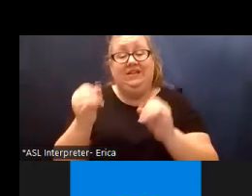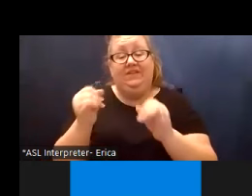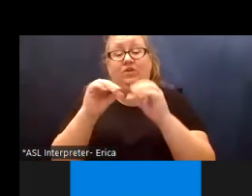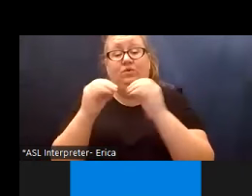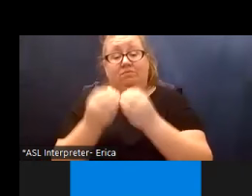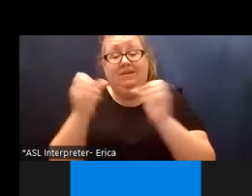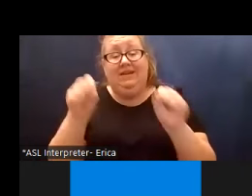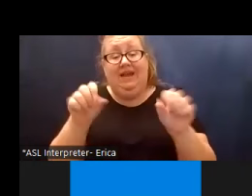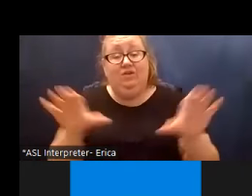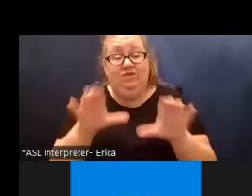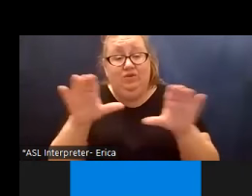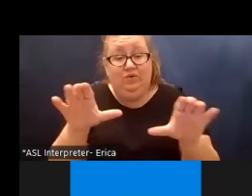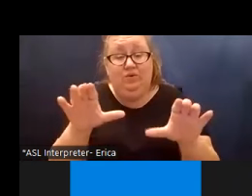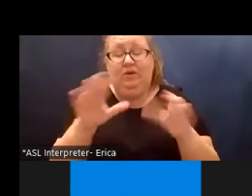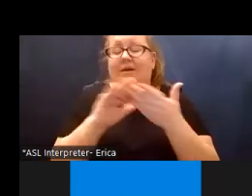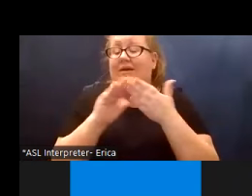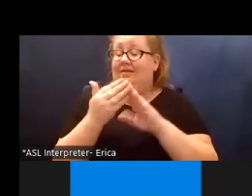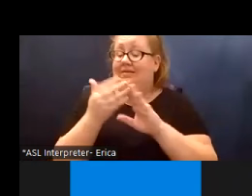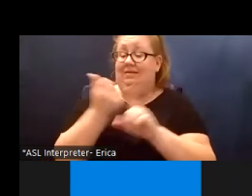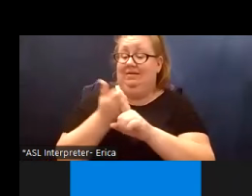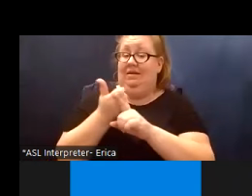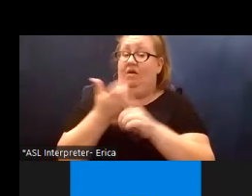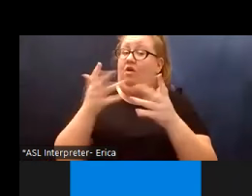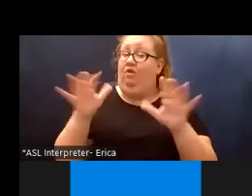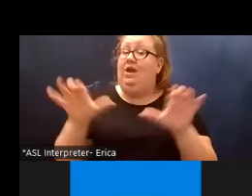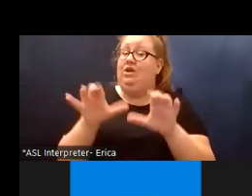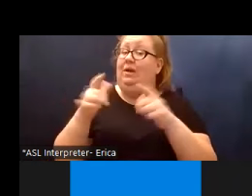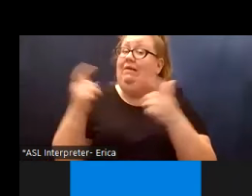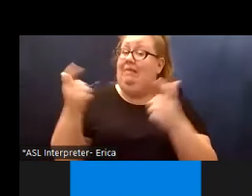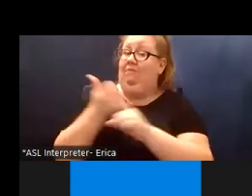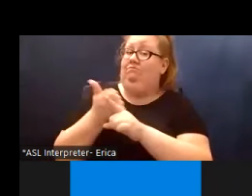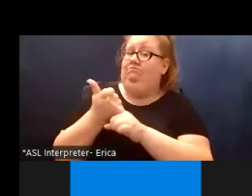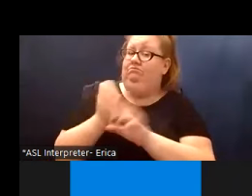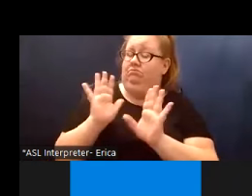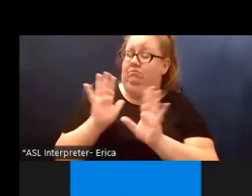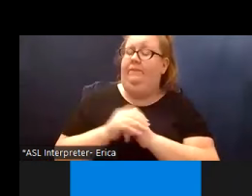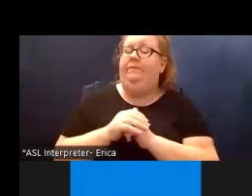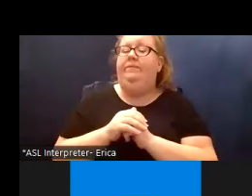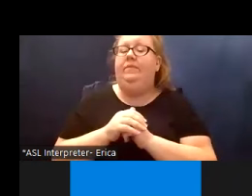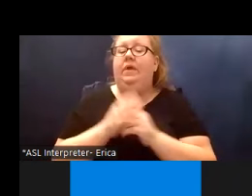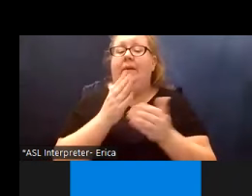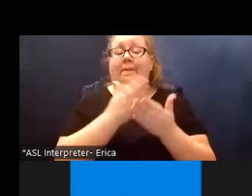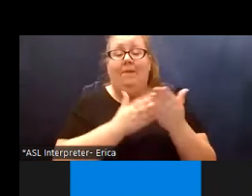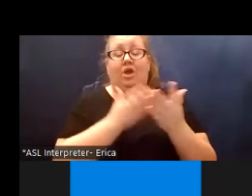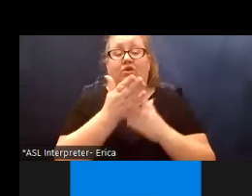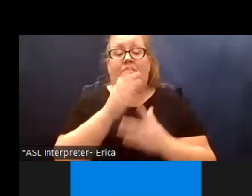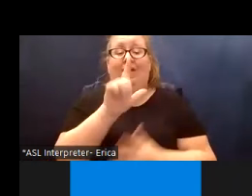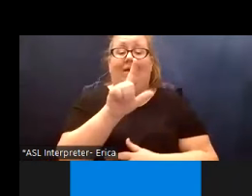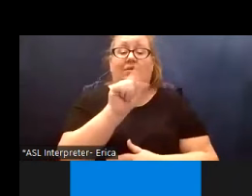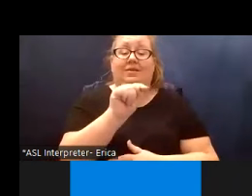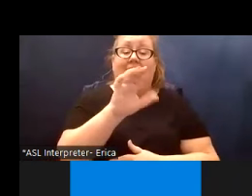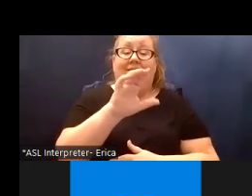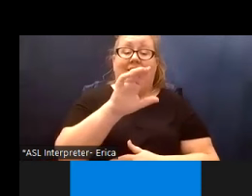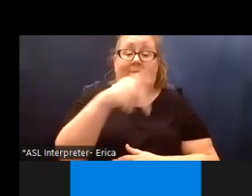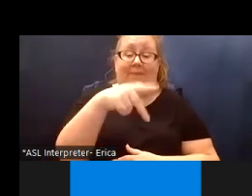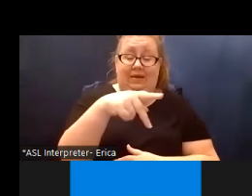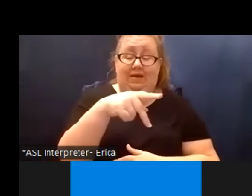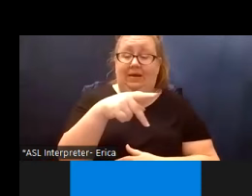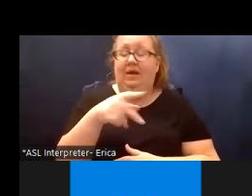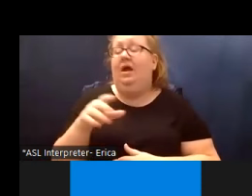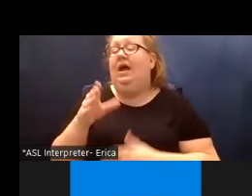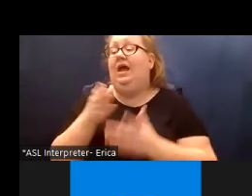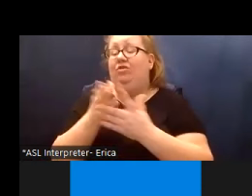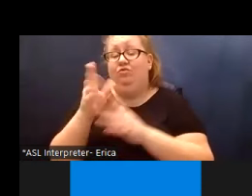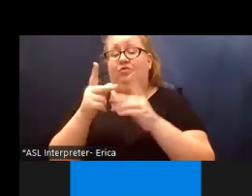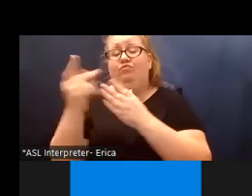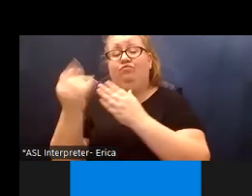the city is already doing a lot on its own, partially through the LTCP and partially through projects that